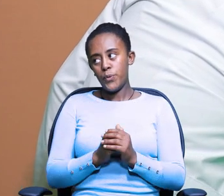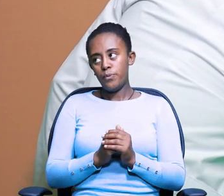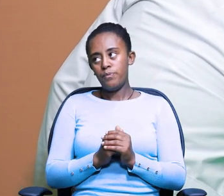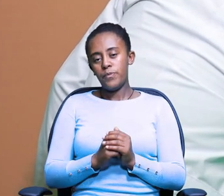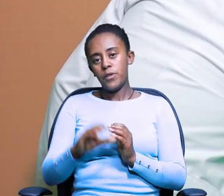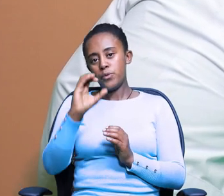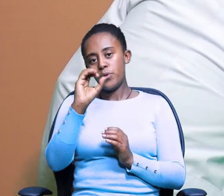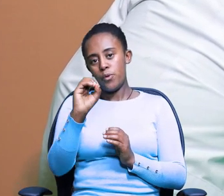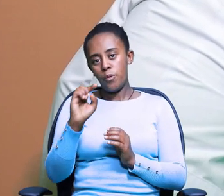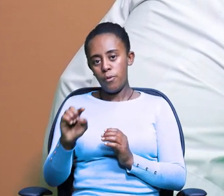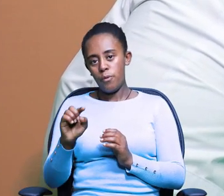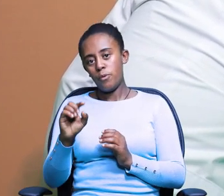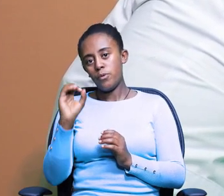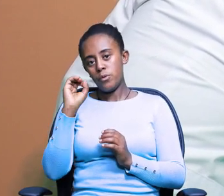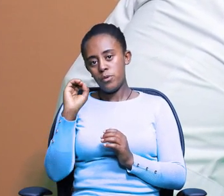to